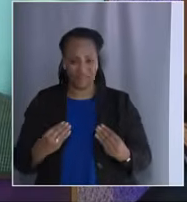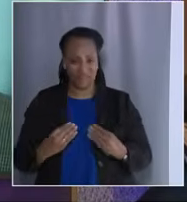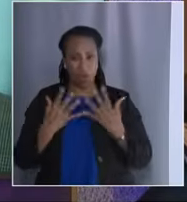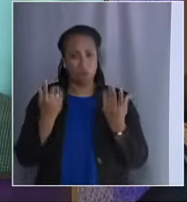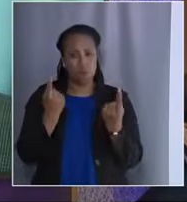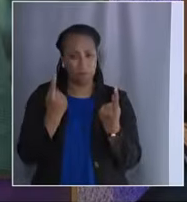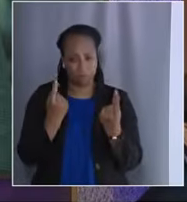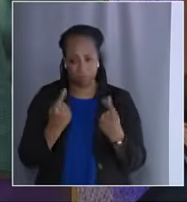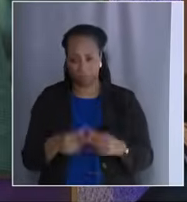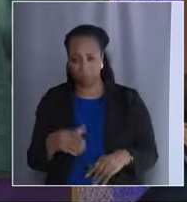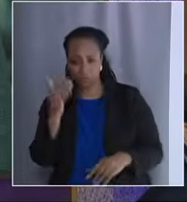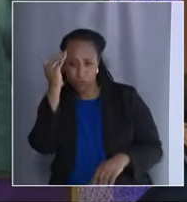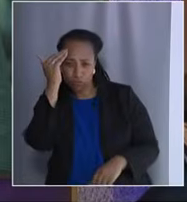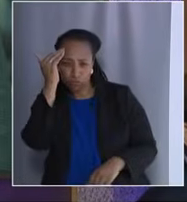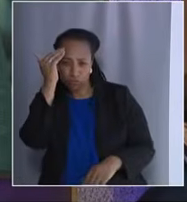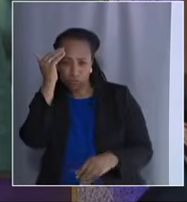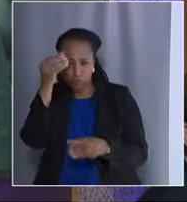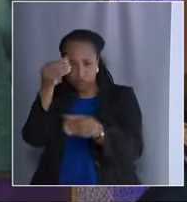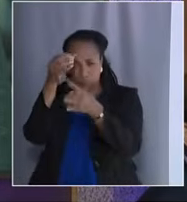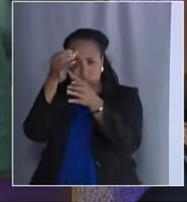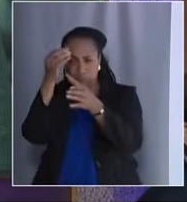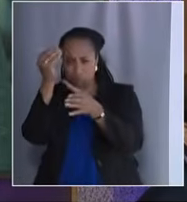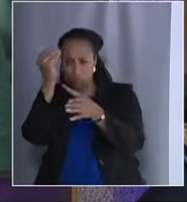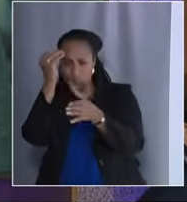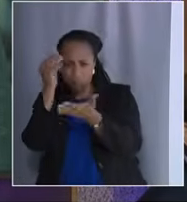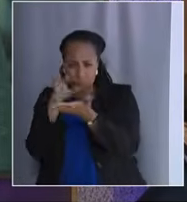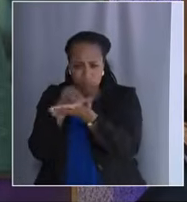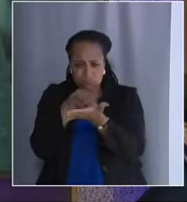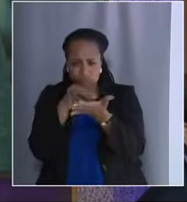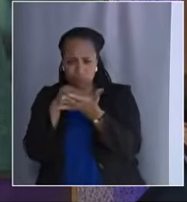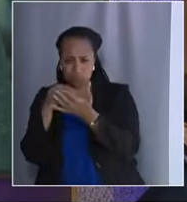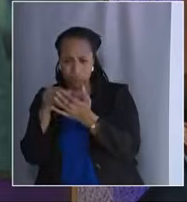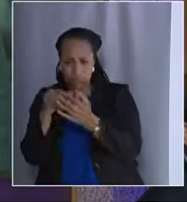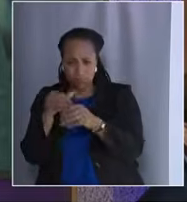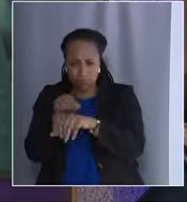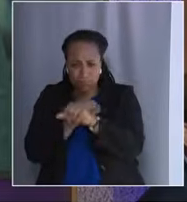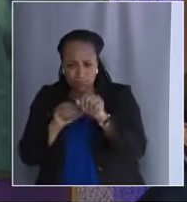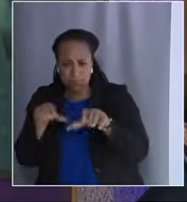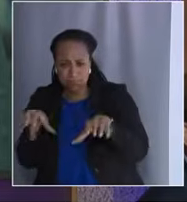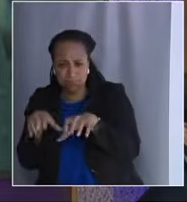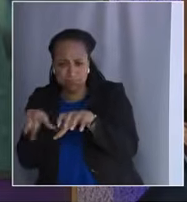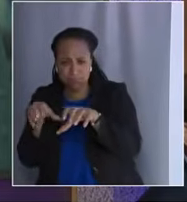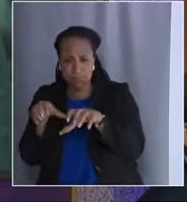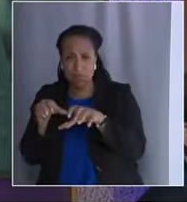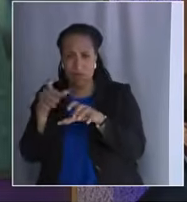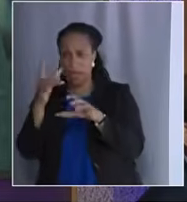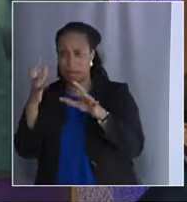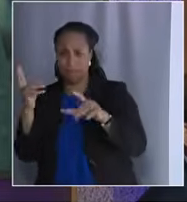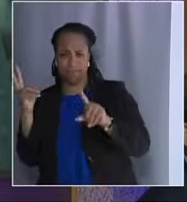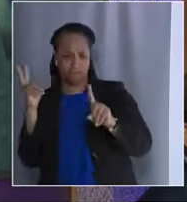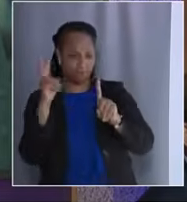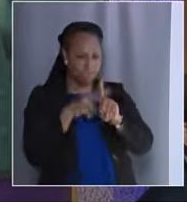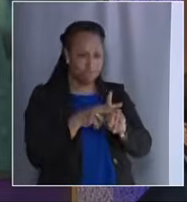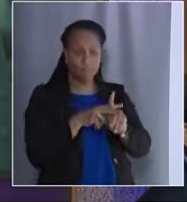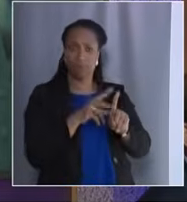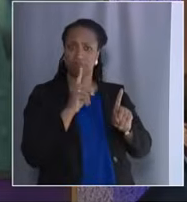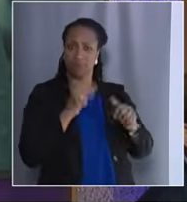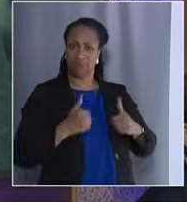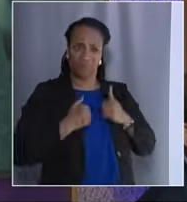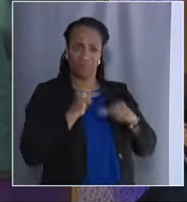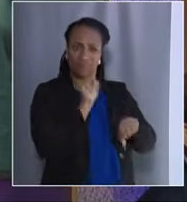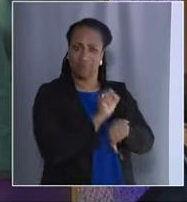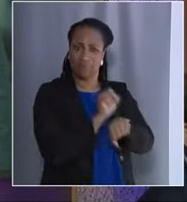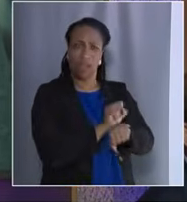in society, but to do so in a way that impacts the common good. And so our ability to engage with community, our ability to engage